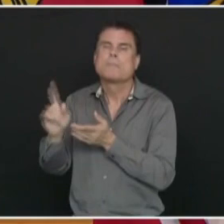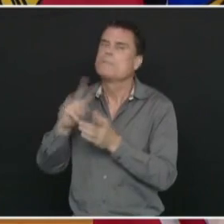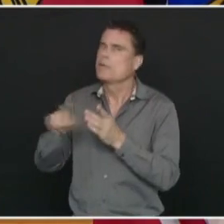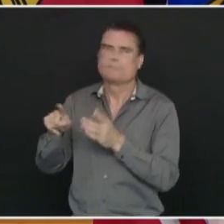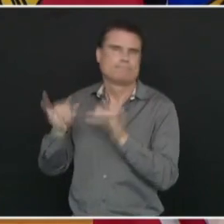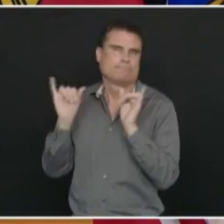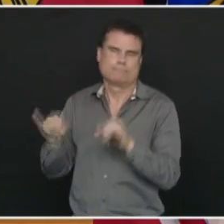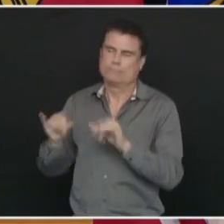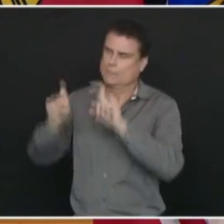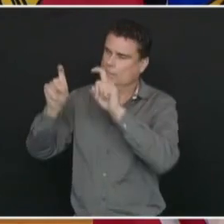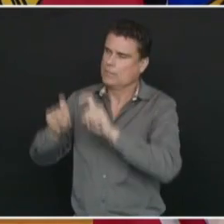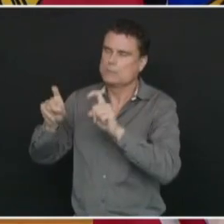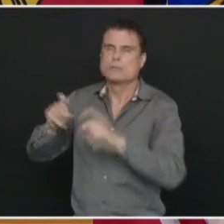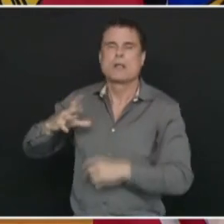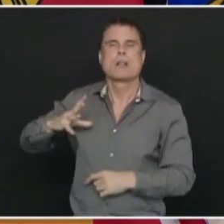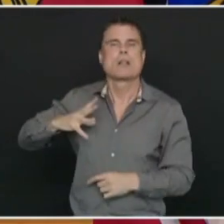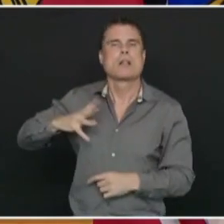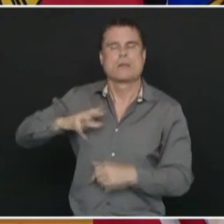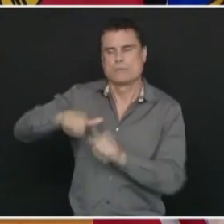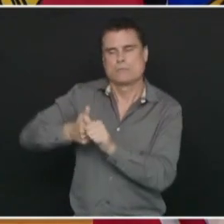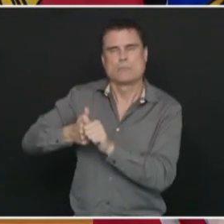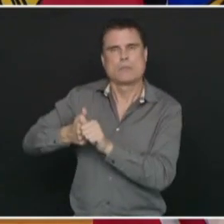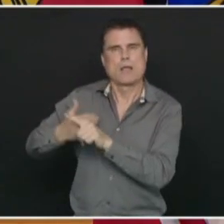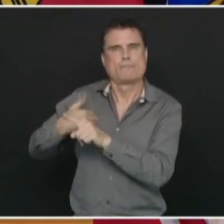we don't get